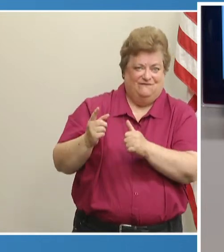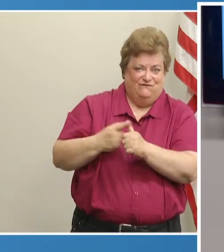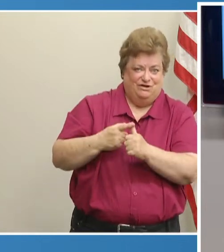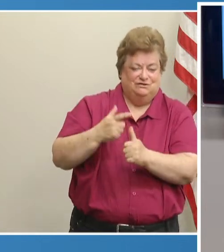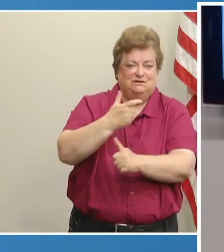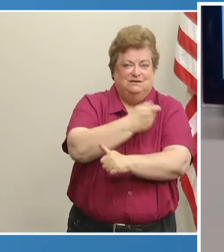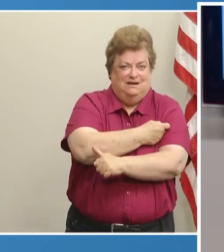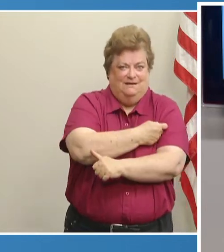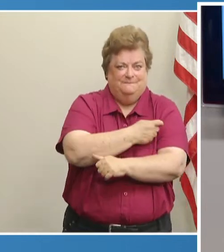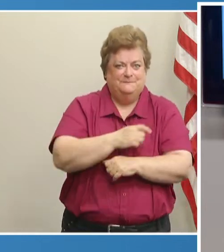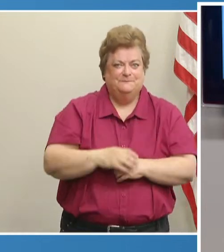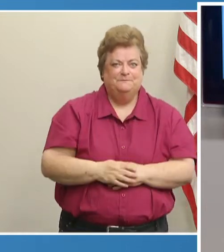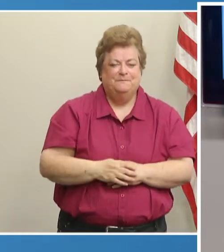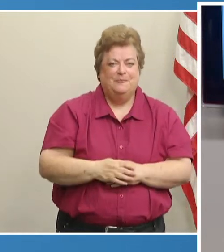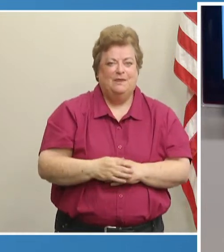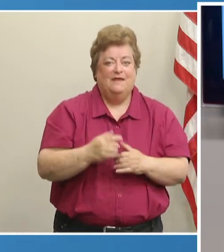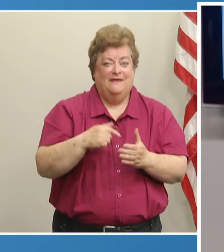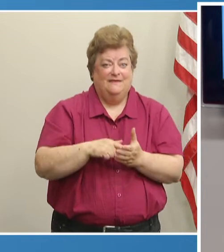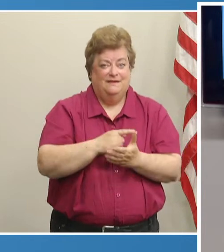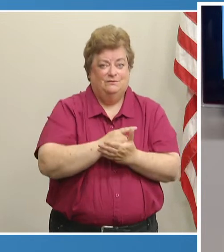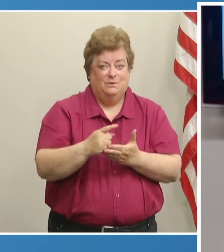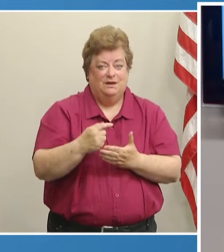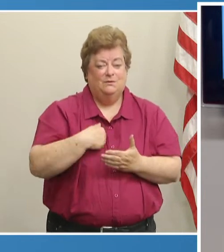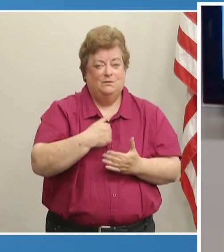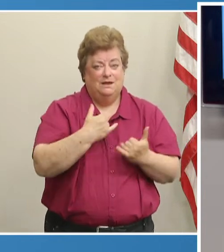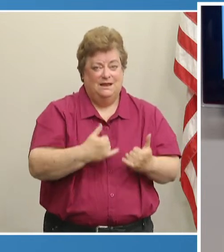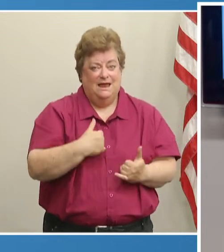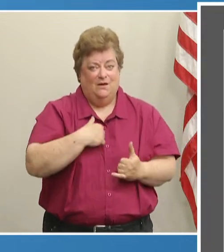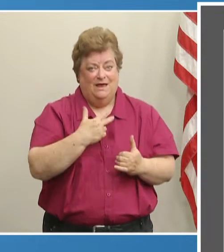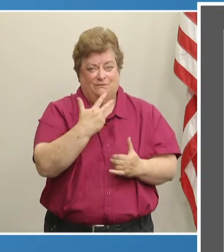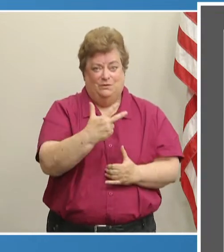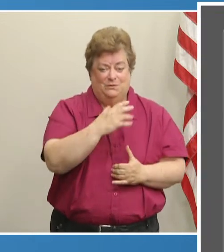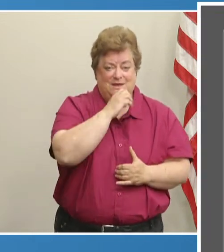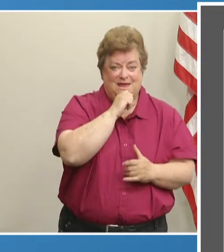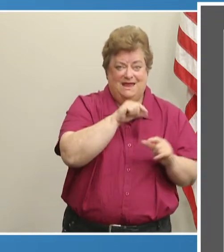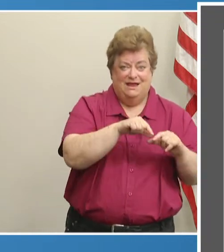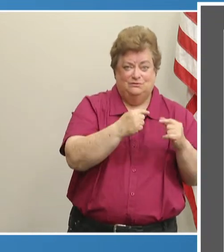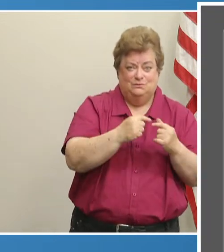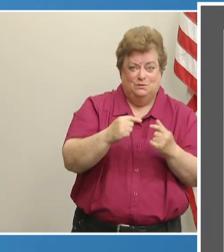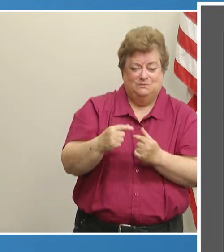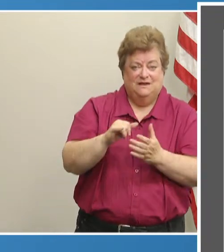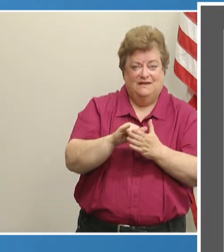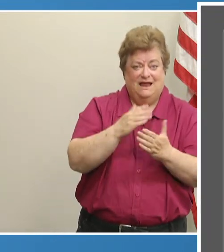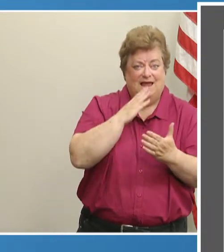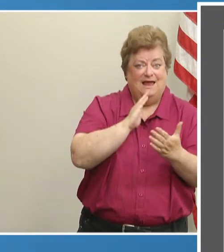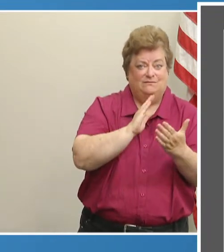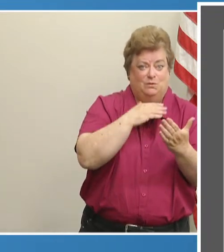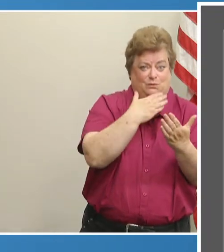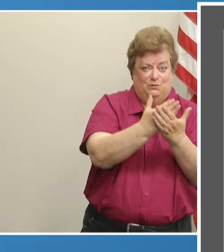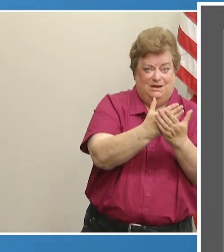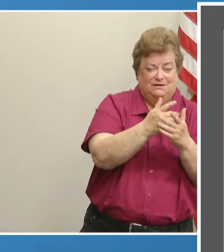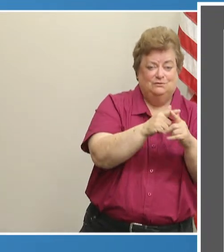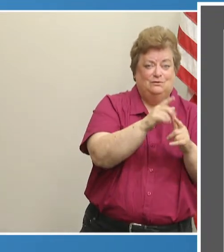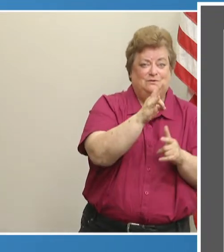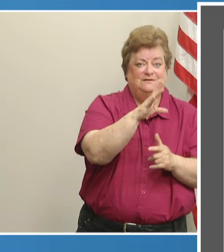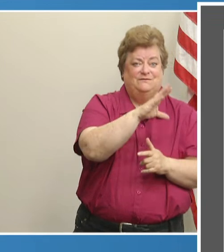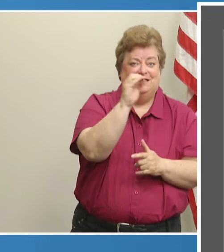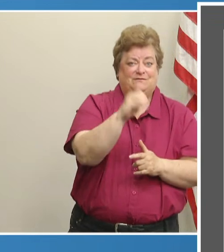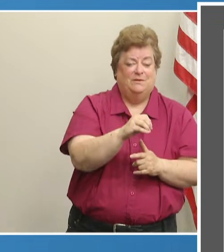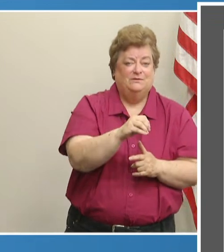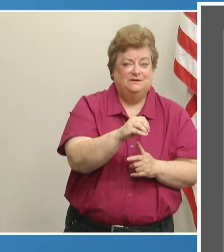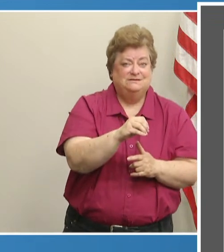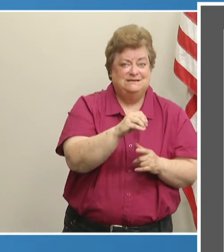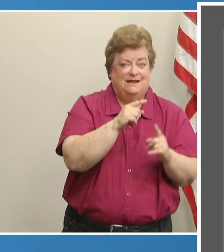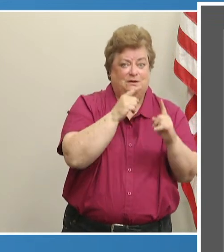first dose of vaccine. Also this week, we now have 3 age groups that have reached the 75% mark